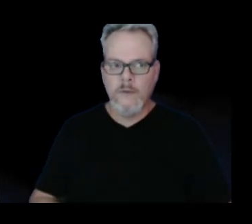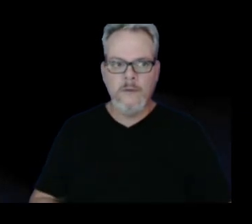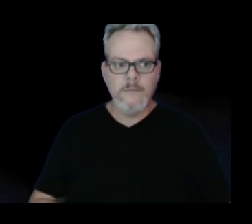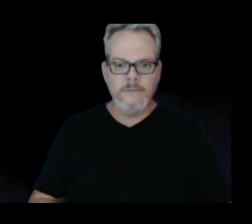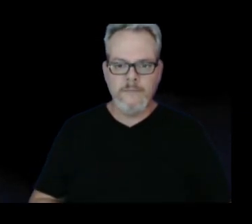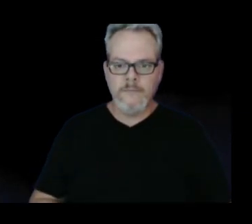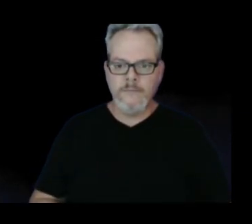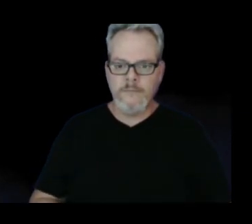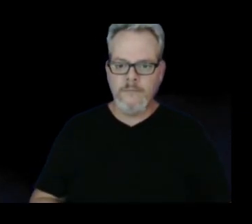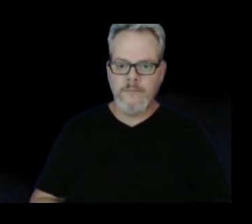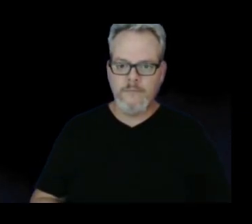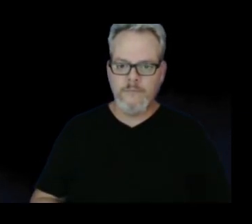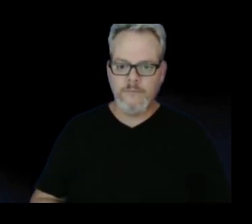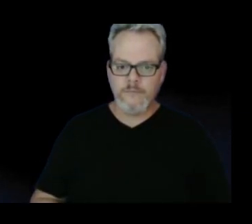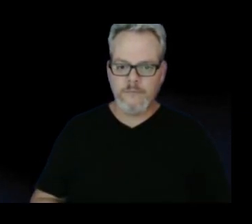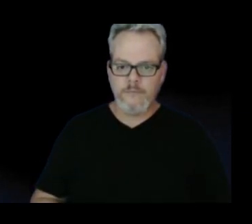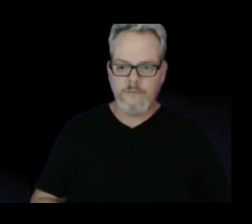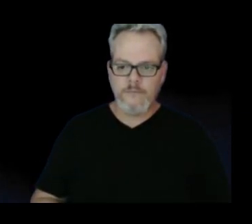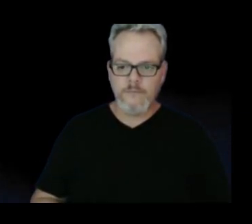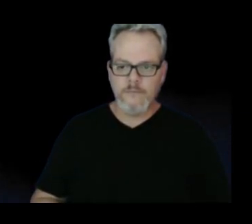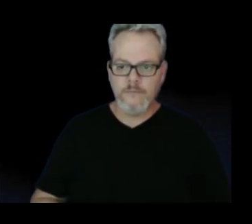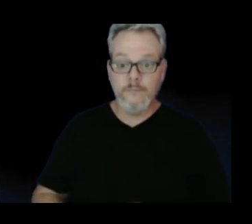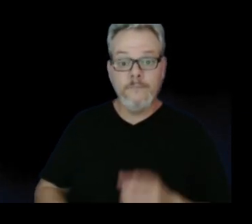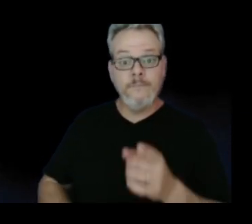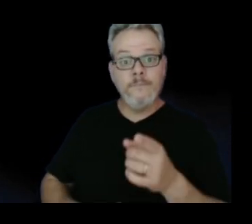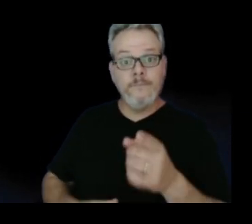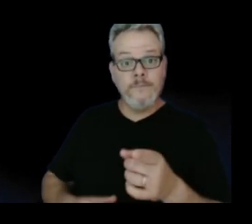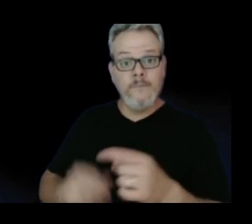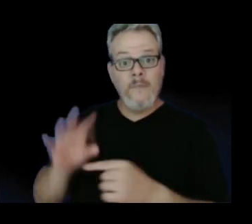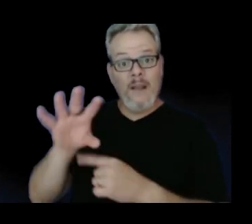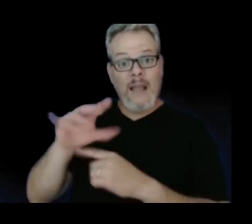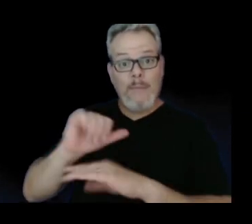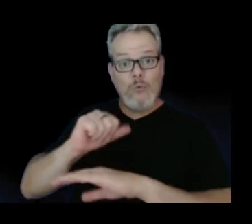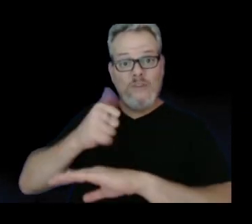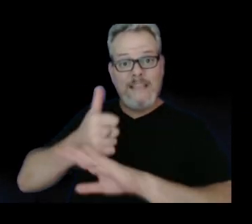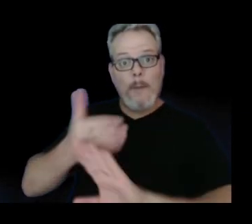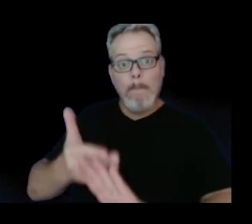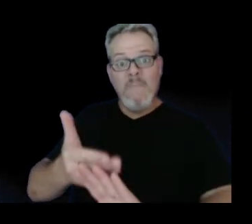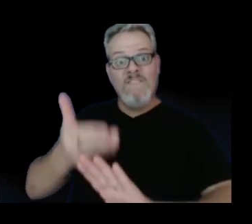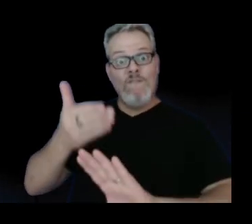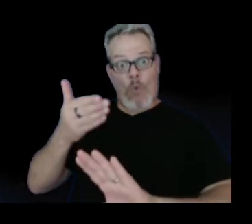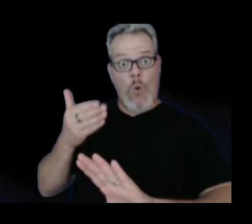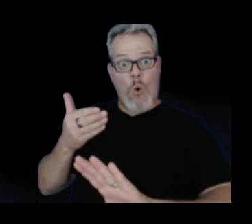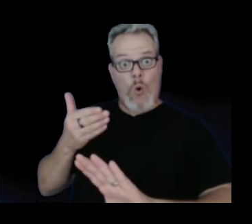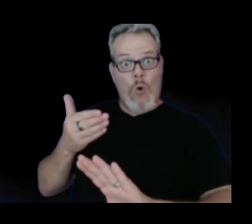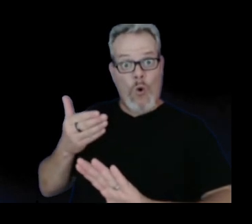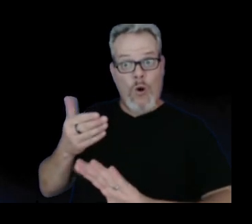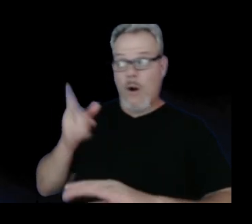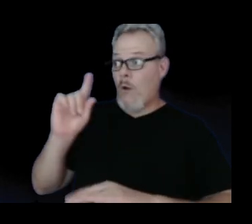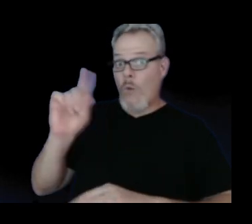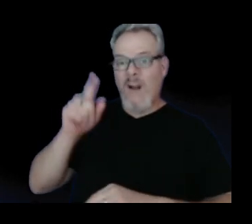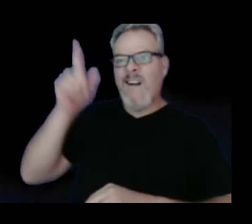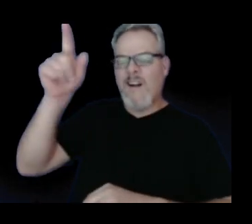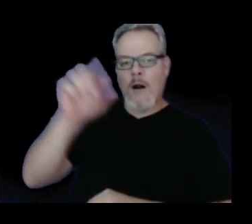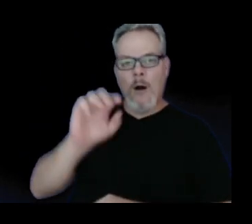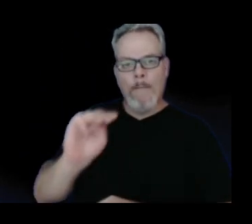And one last one that actually was positioned before the eruption began up on Mauna Loa that catches the beginning of the